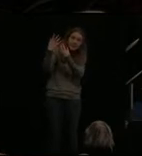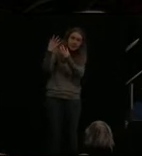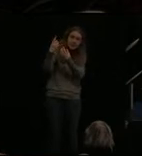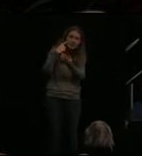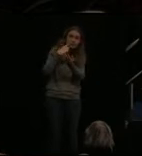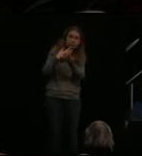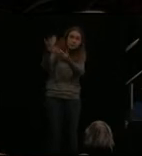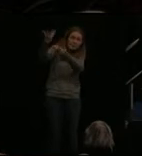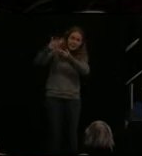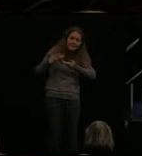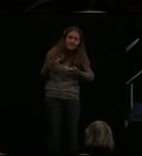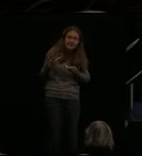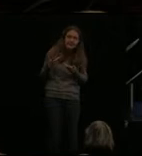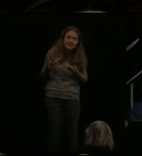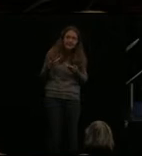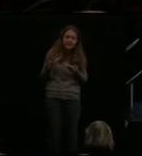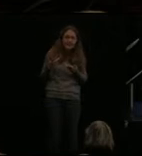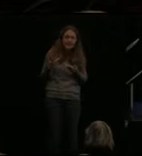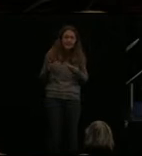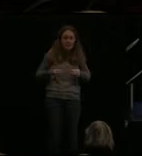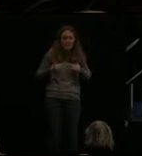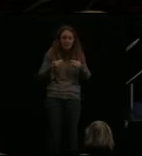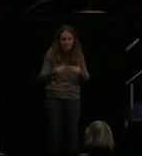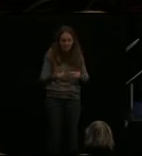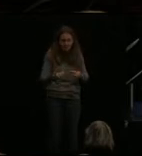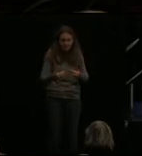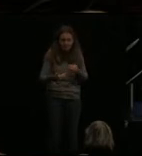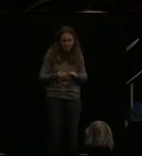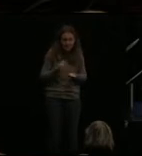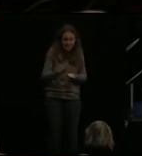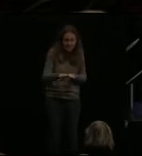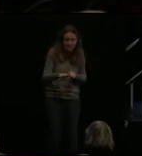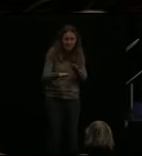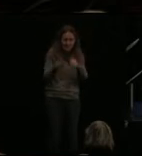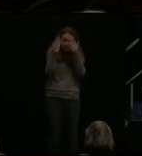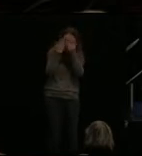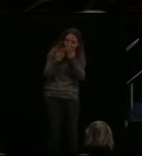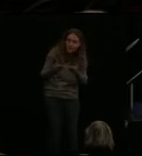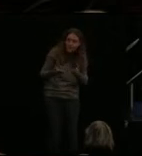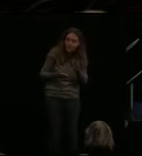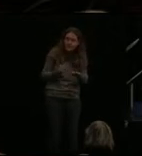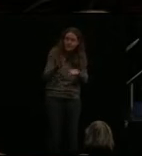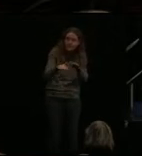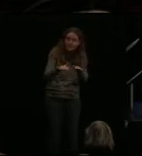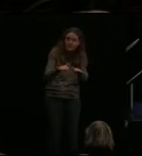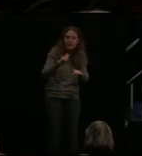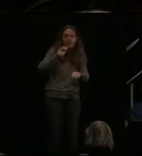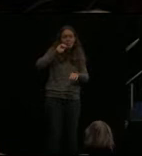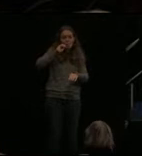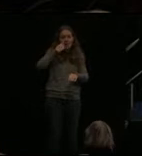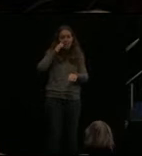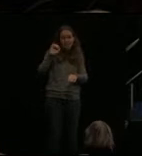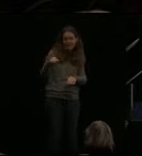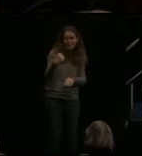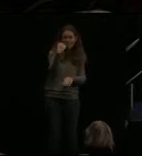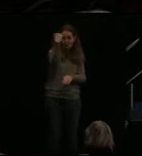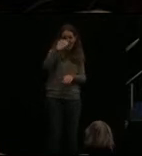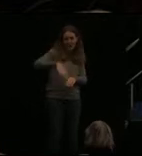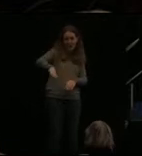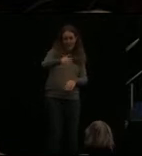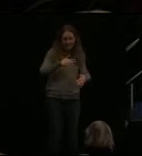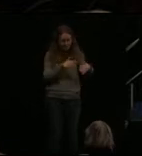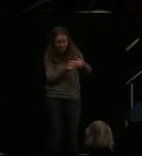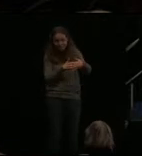promise, and we move and we take steps of obedience towards that, there will be giants in the land. There